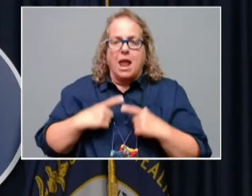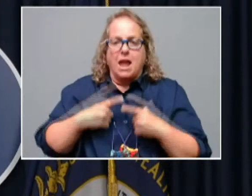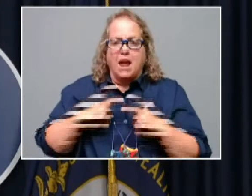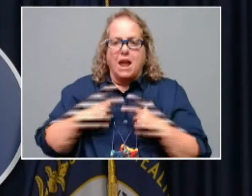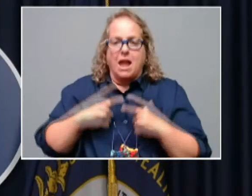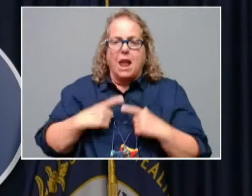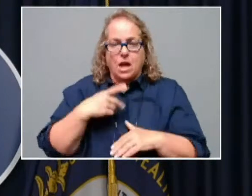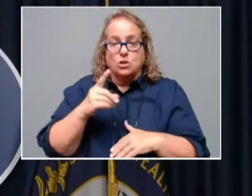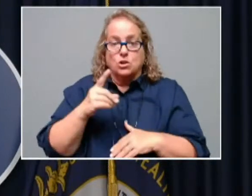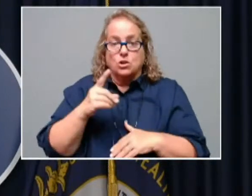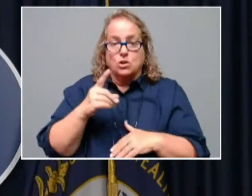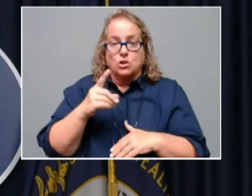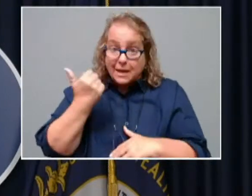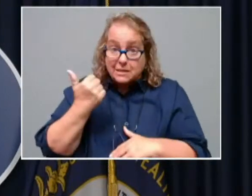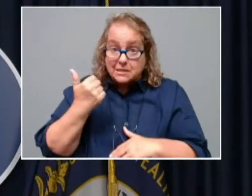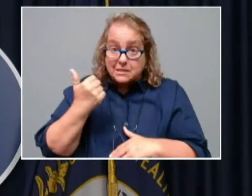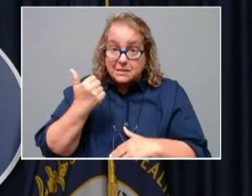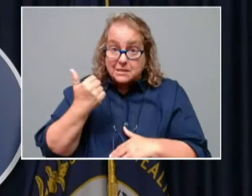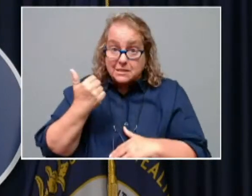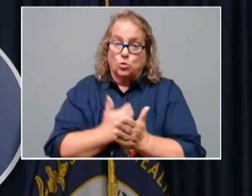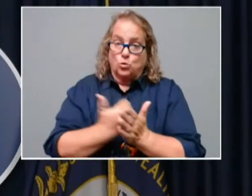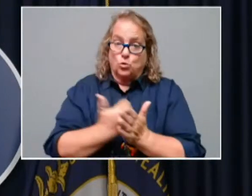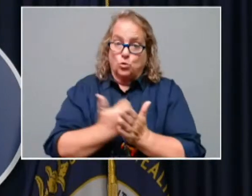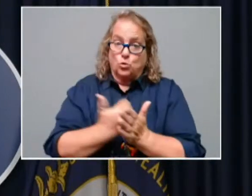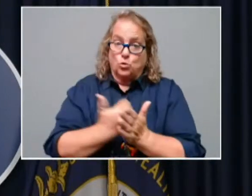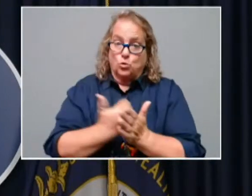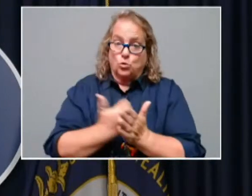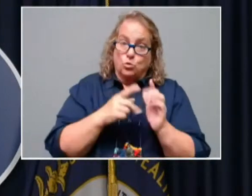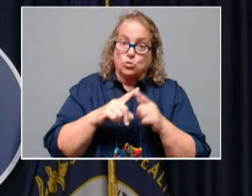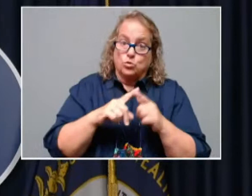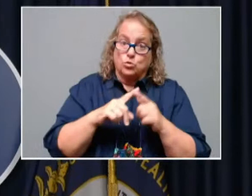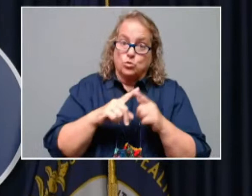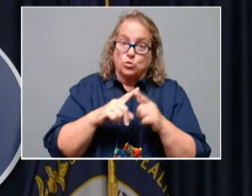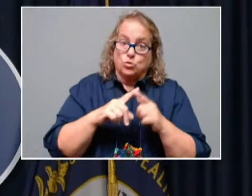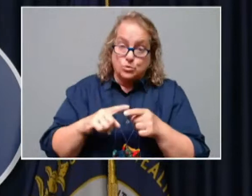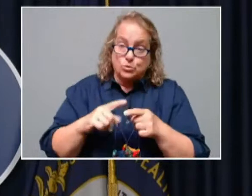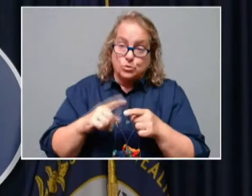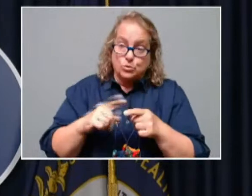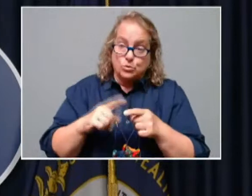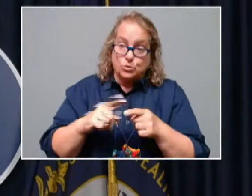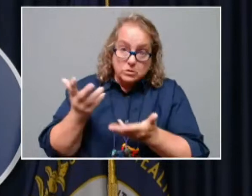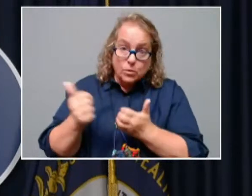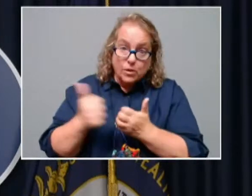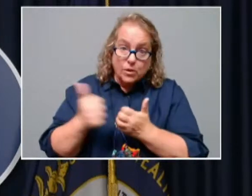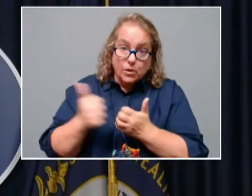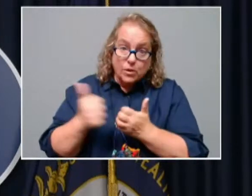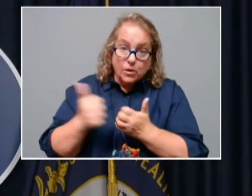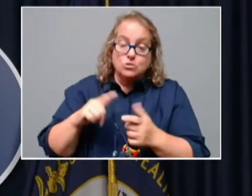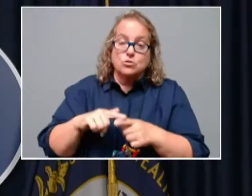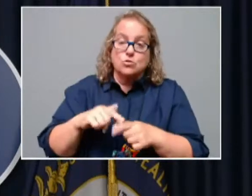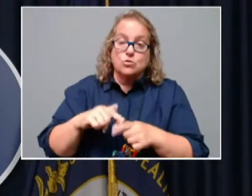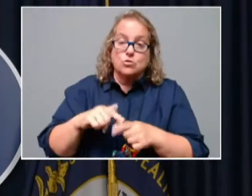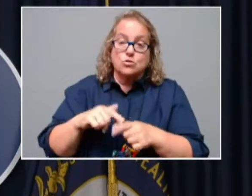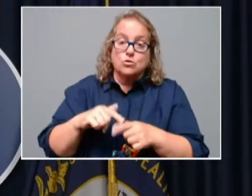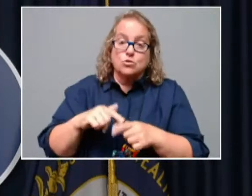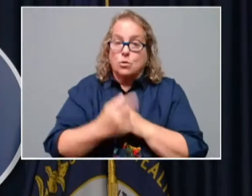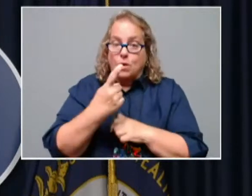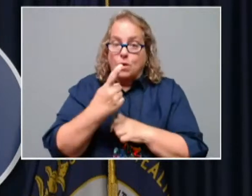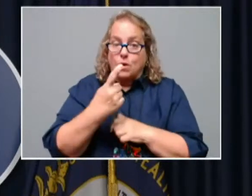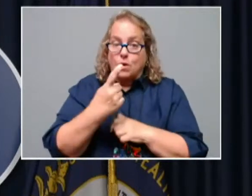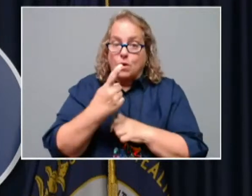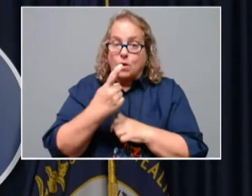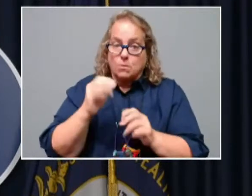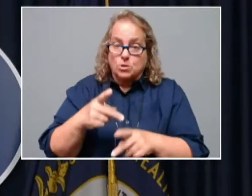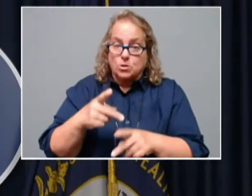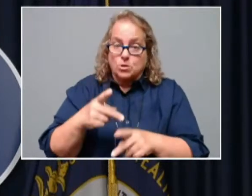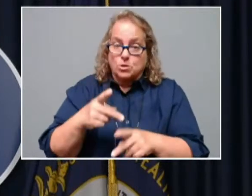the slightly new role to try to give everybody the best chance to do that. Kimberly Keegi